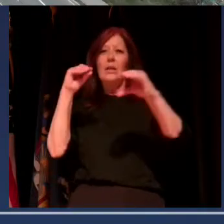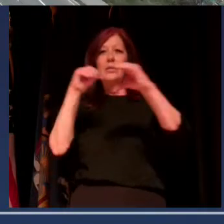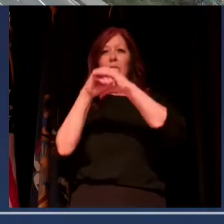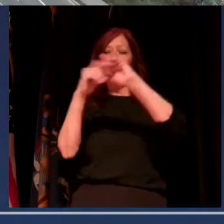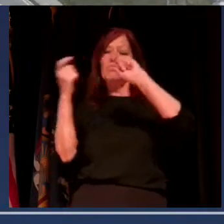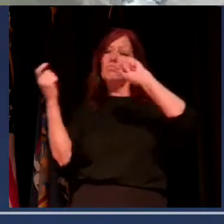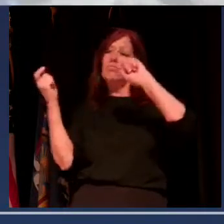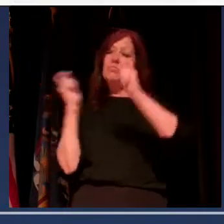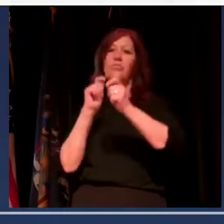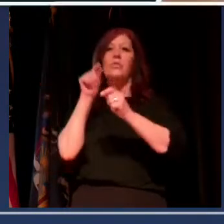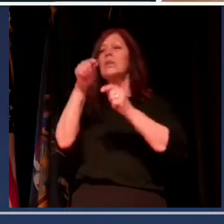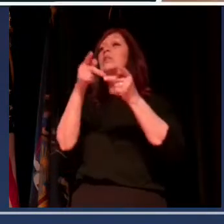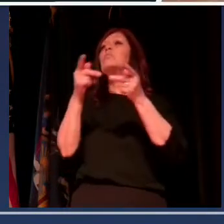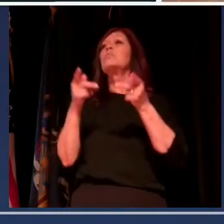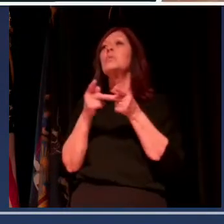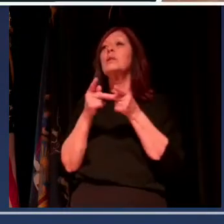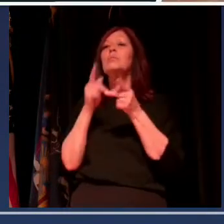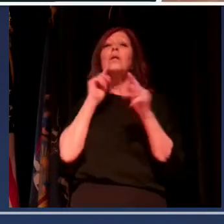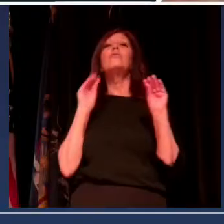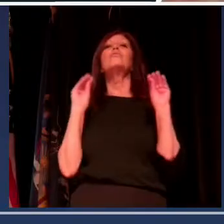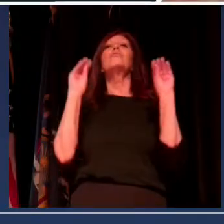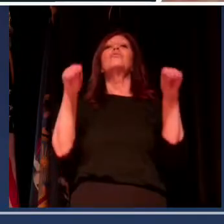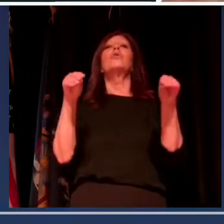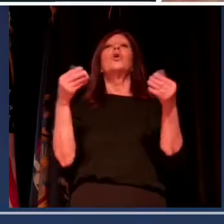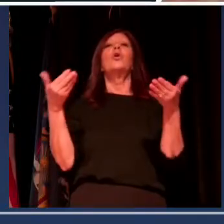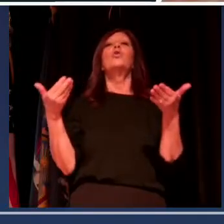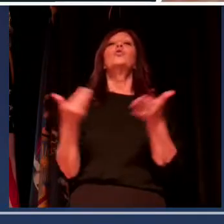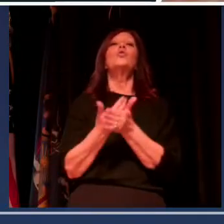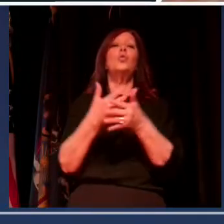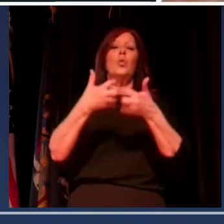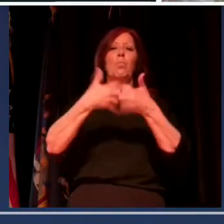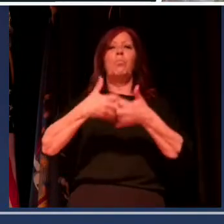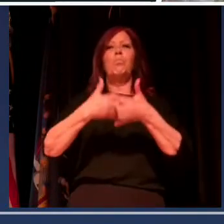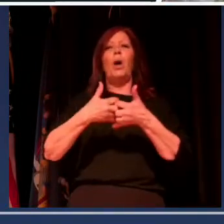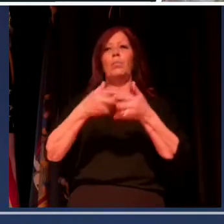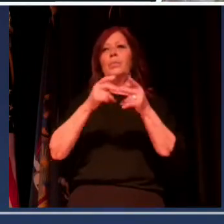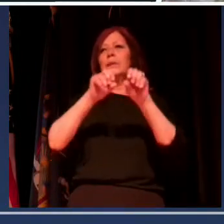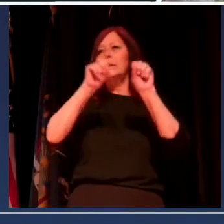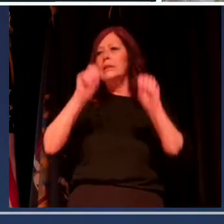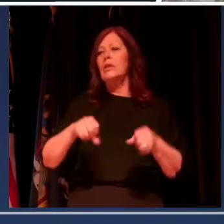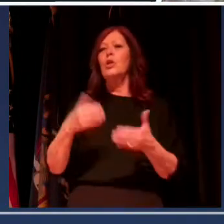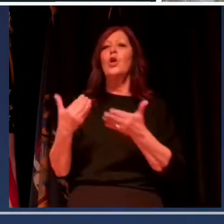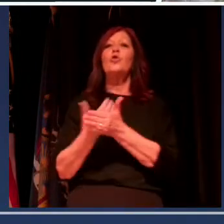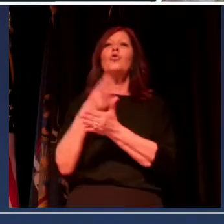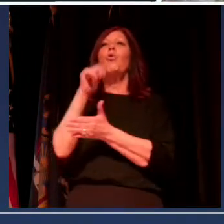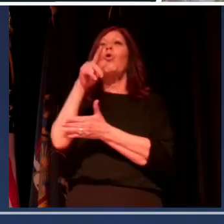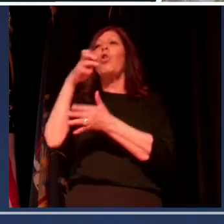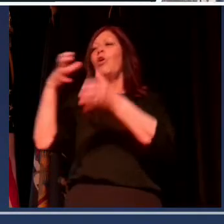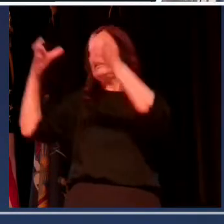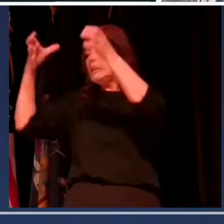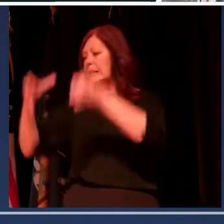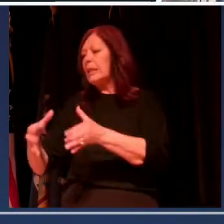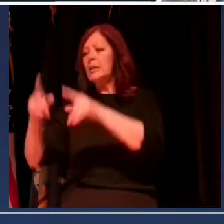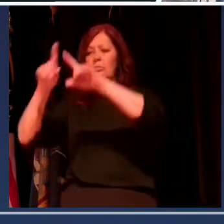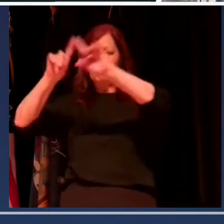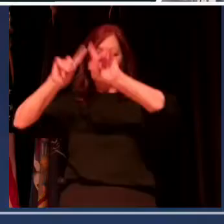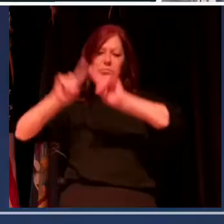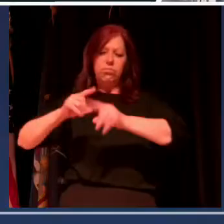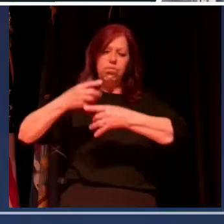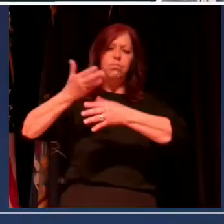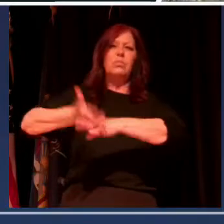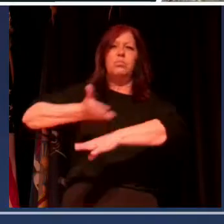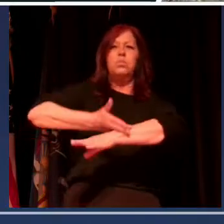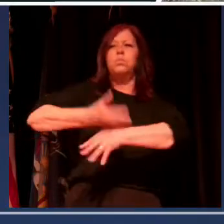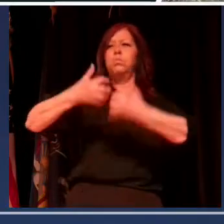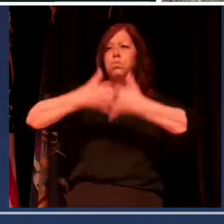the site by installing a new effluent pumping station, a new chlorine contact tank, various hydraulic improvements,